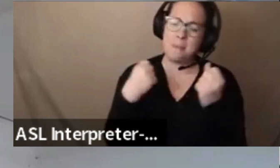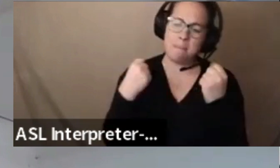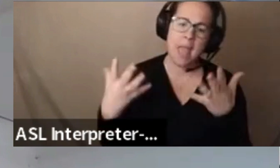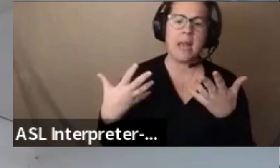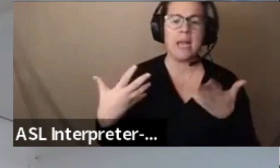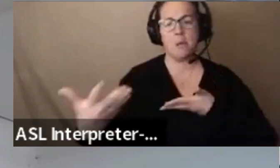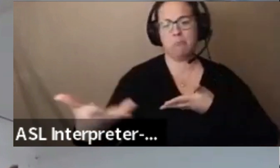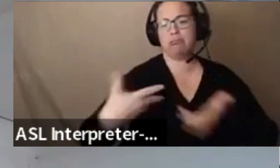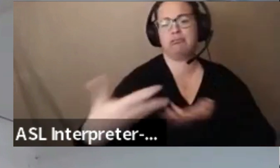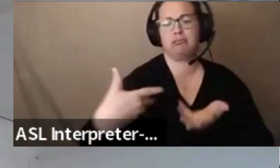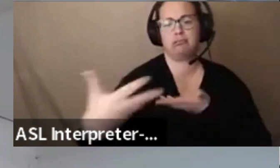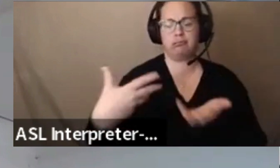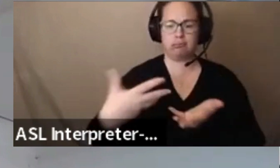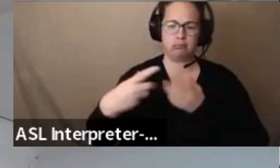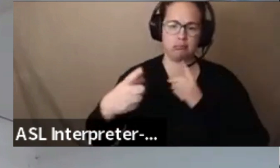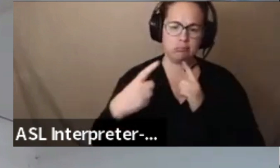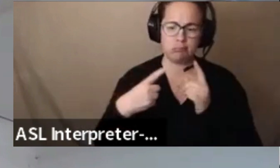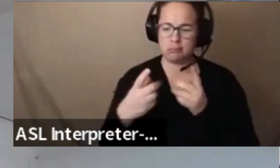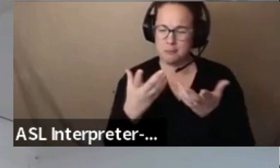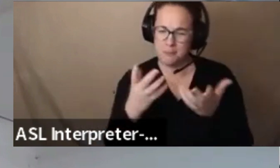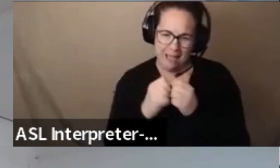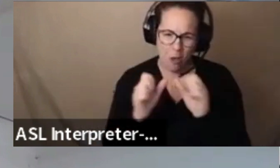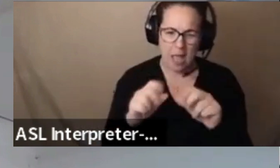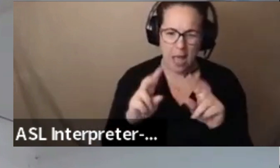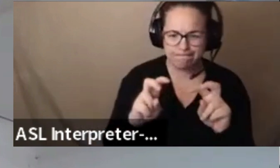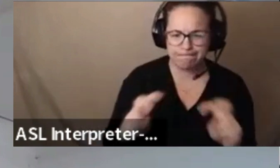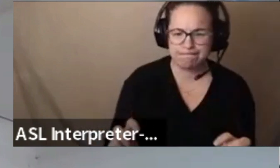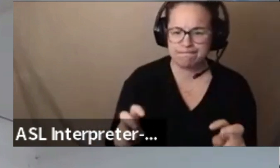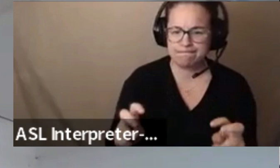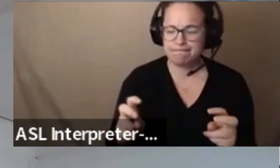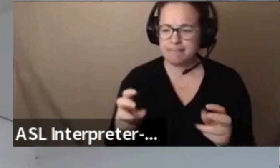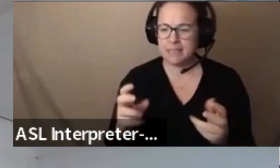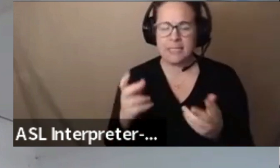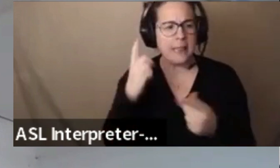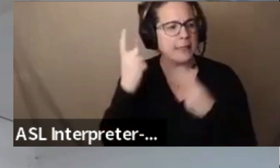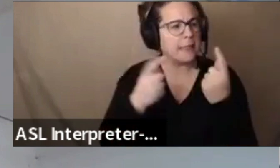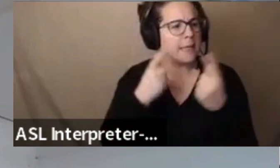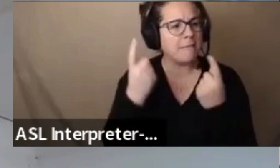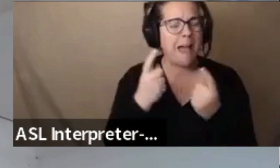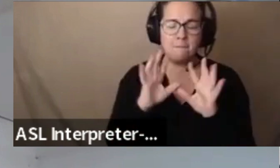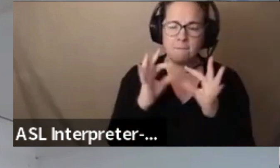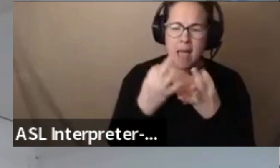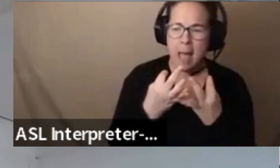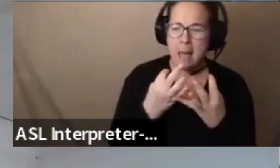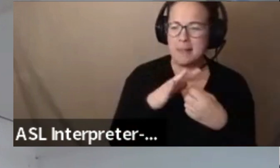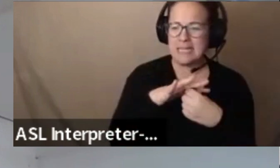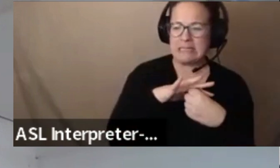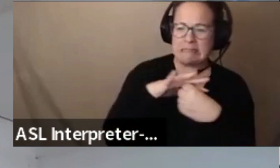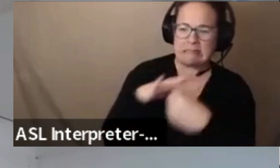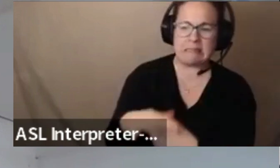I can glean from that, and look at the pressures that come from families,